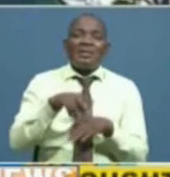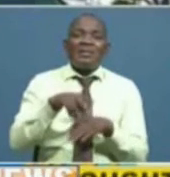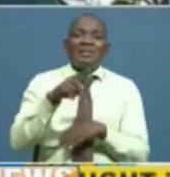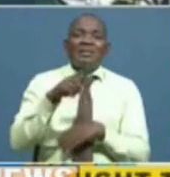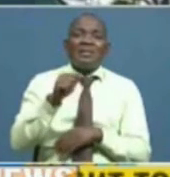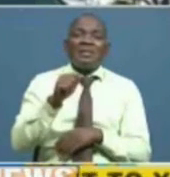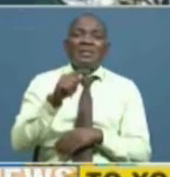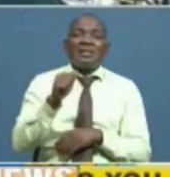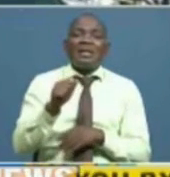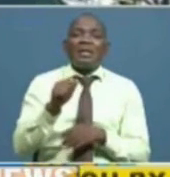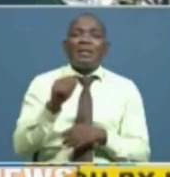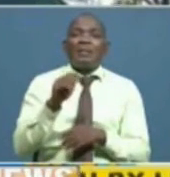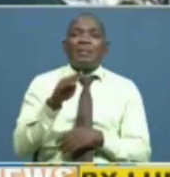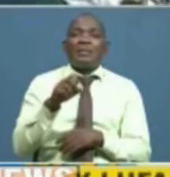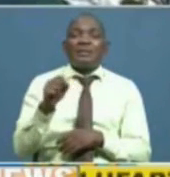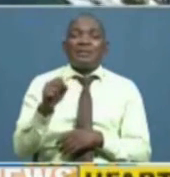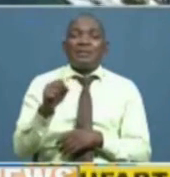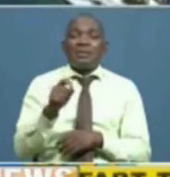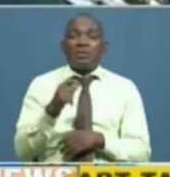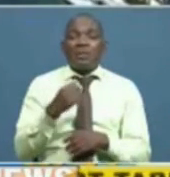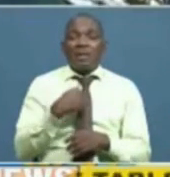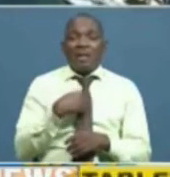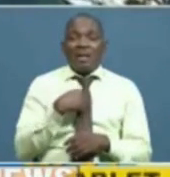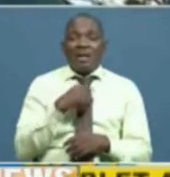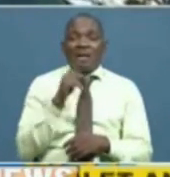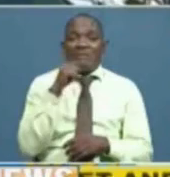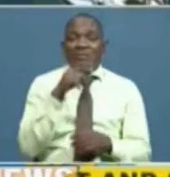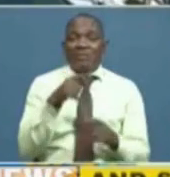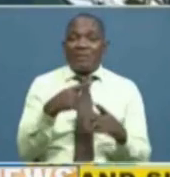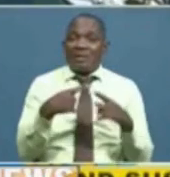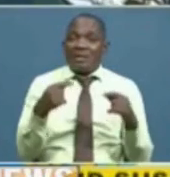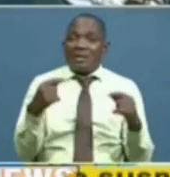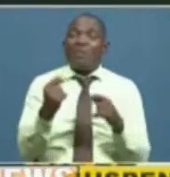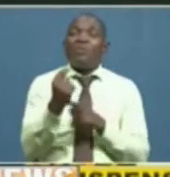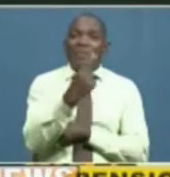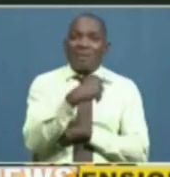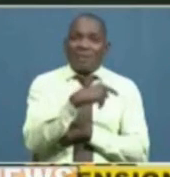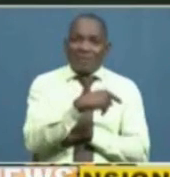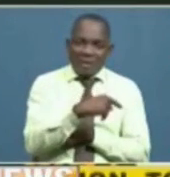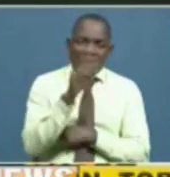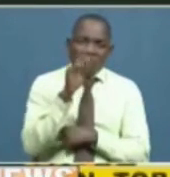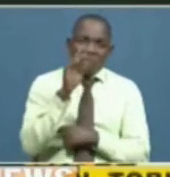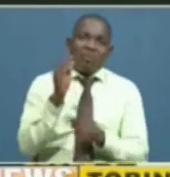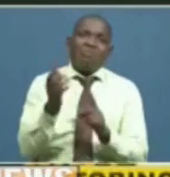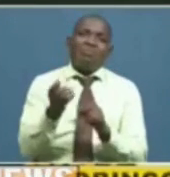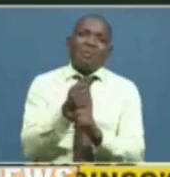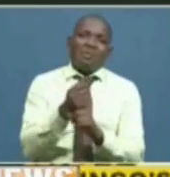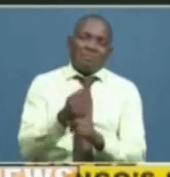globally, if you're holding a fake vaccination card, one day, you'll be found out.